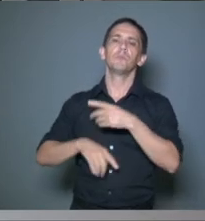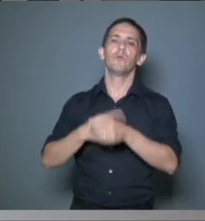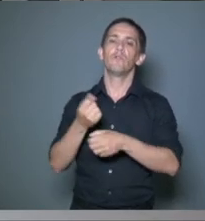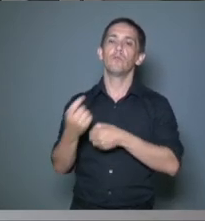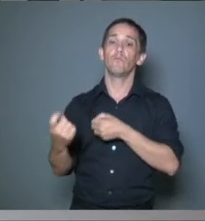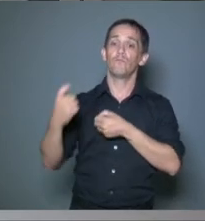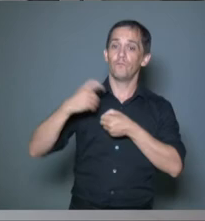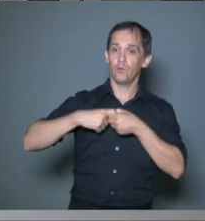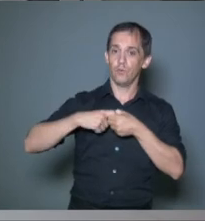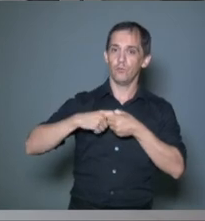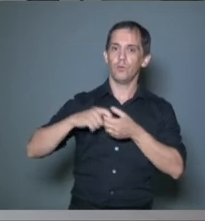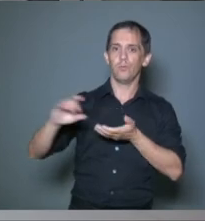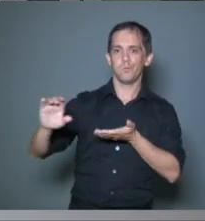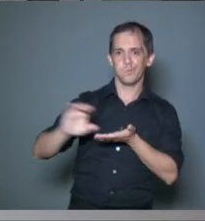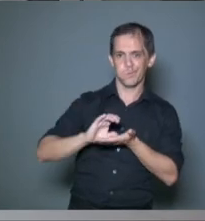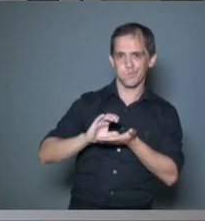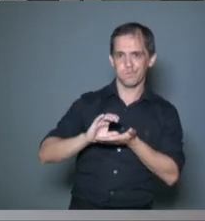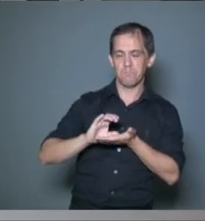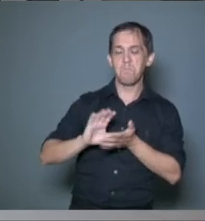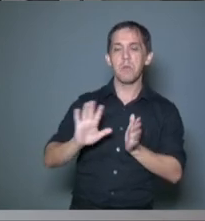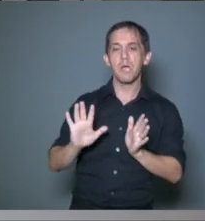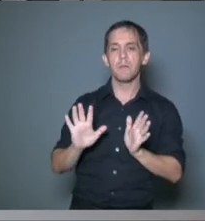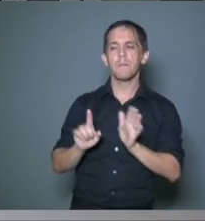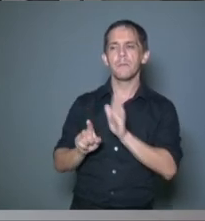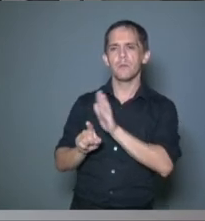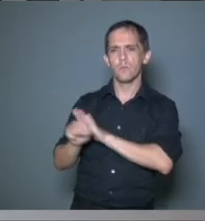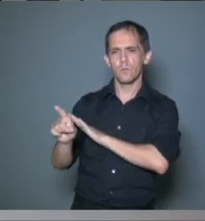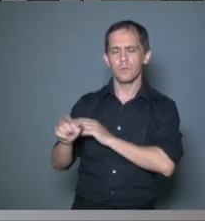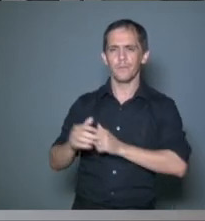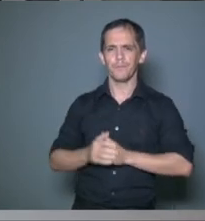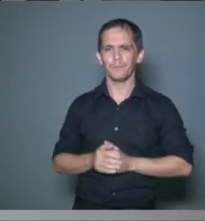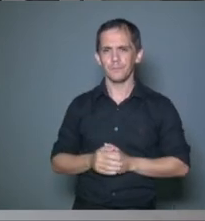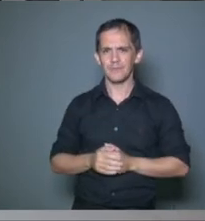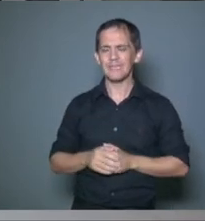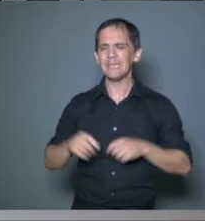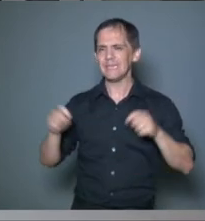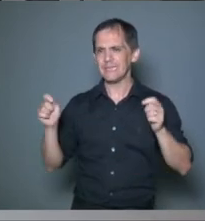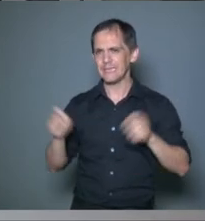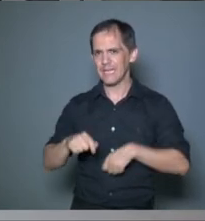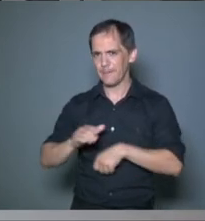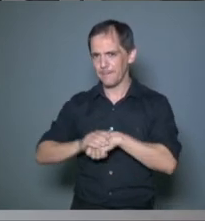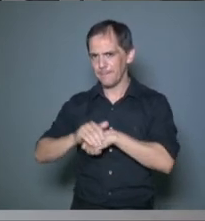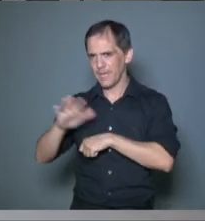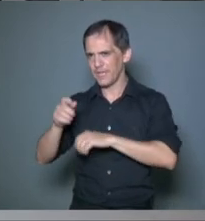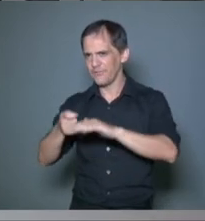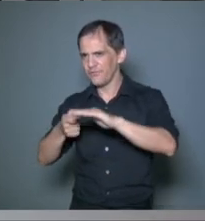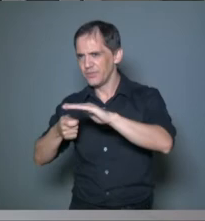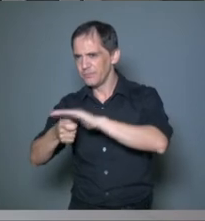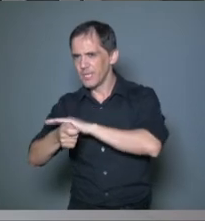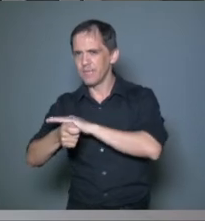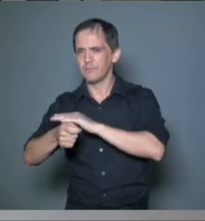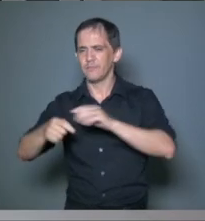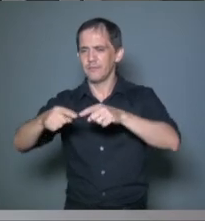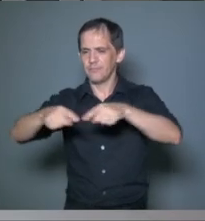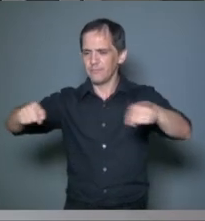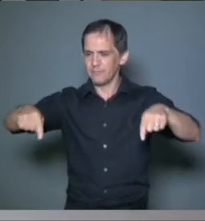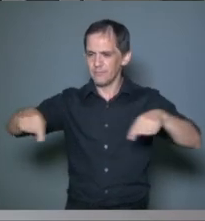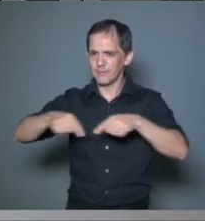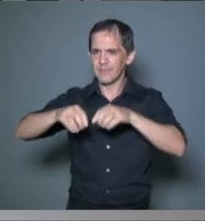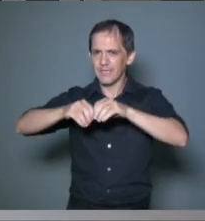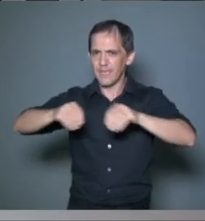and you increased the volume of leased land because of return, can we expect more